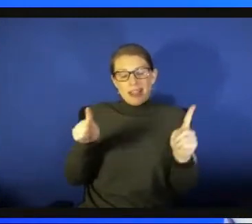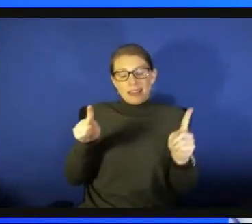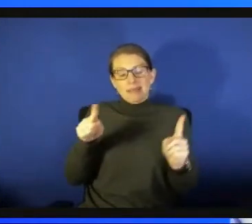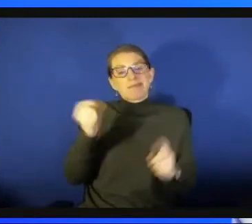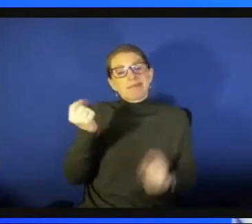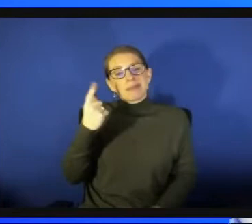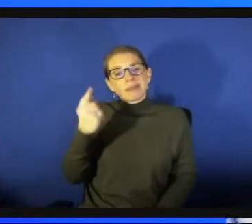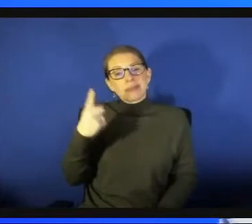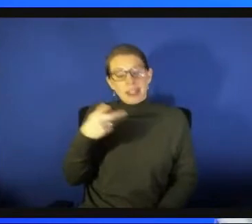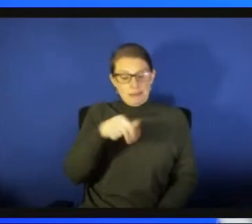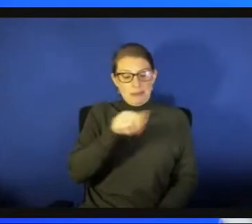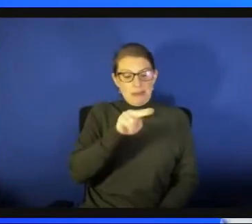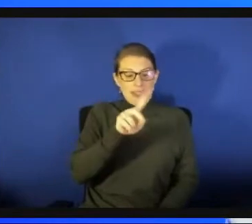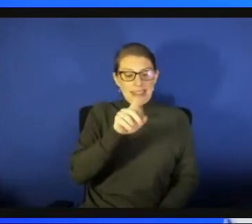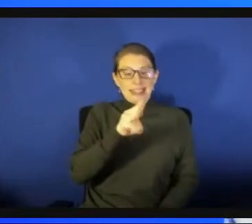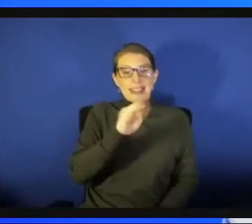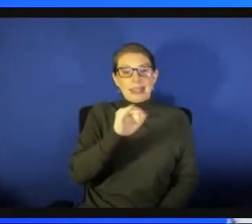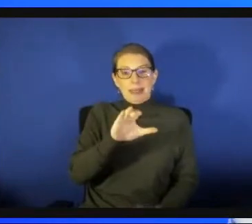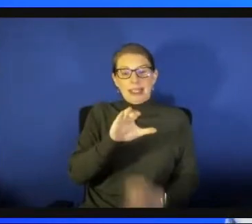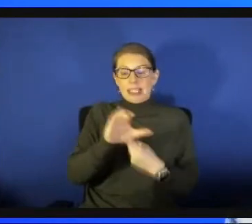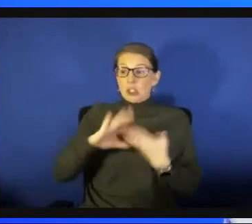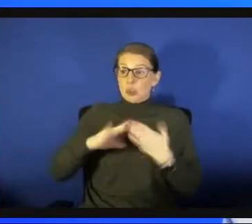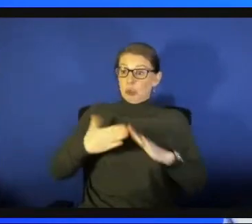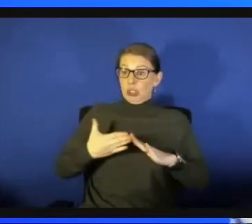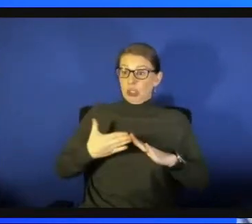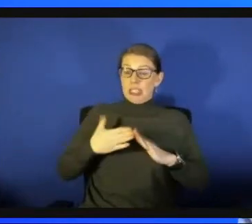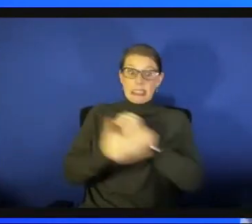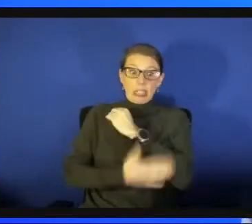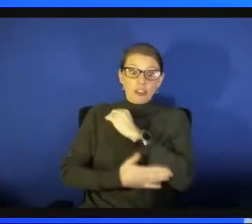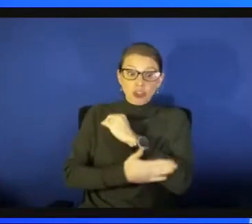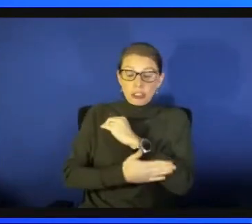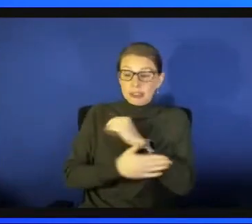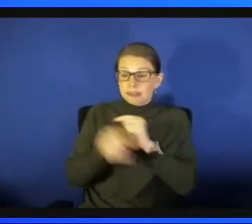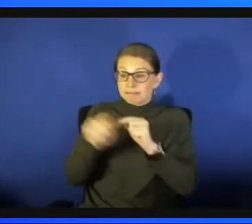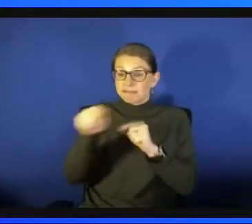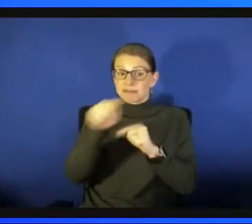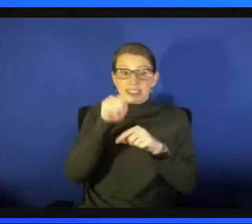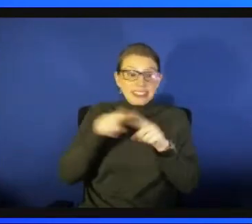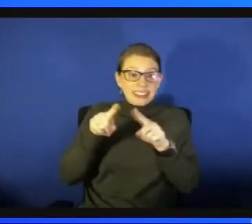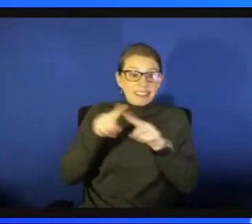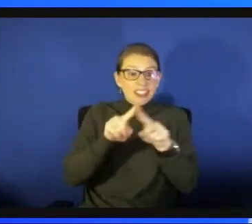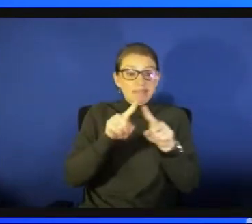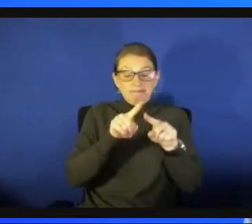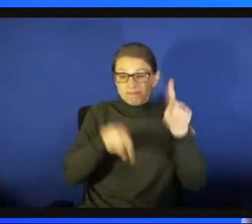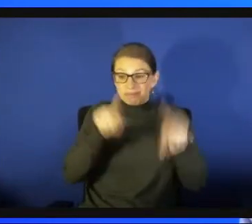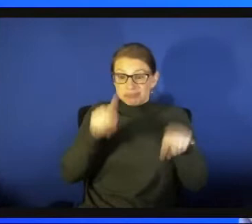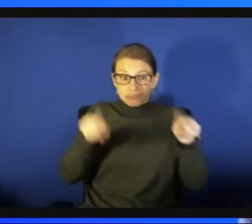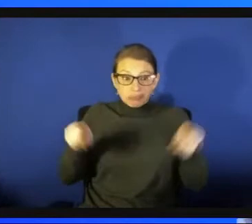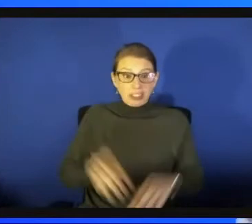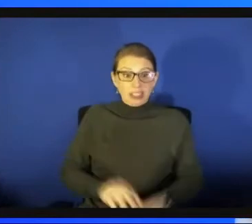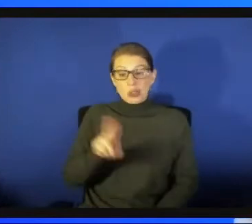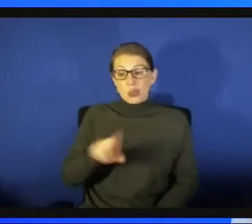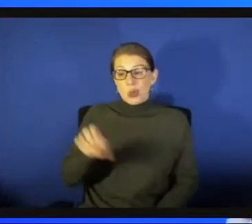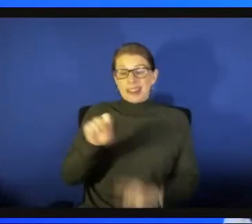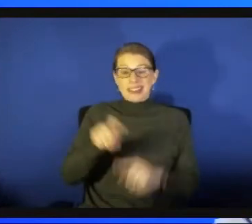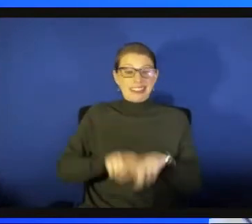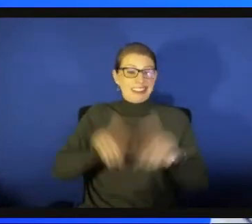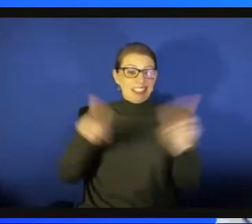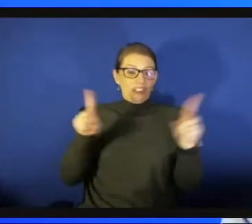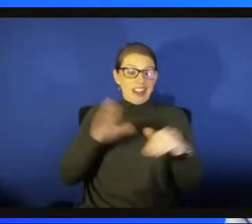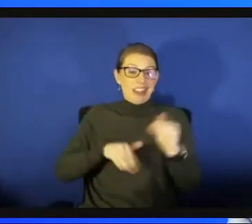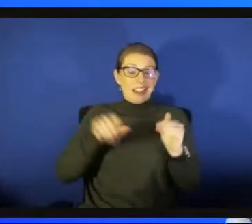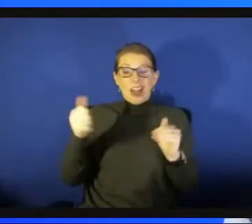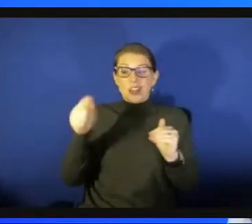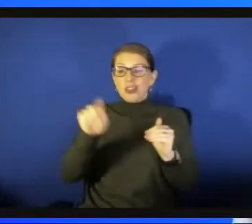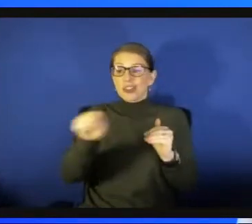all of the communities, all of the countries, their experiences are different from one another. Our experience here in the United States is much different. Obviously,